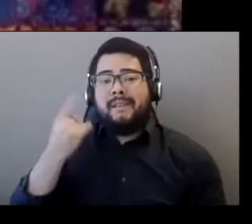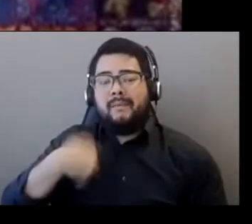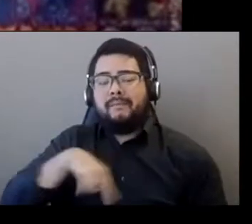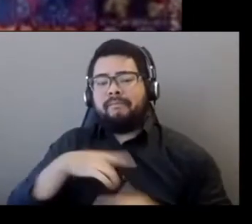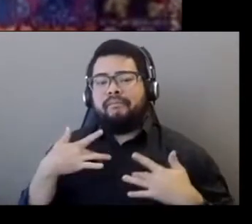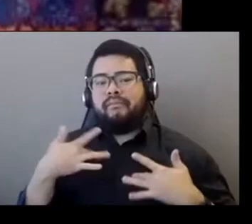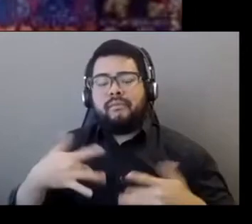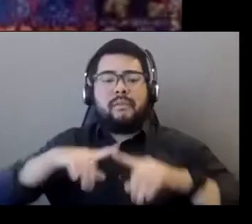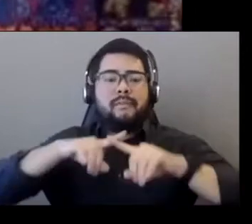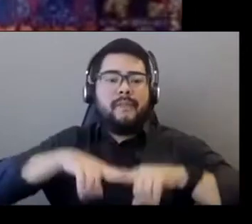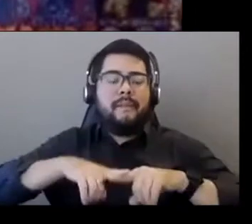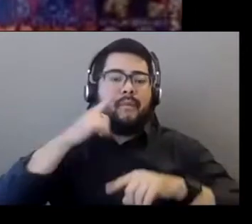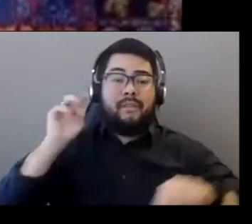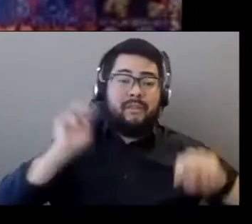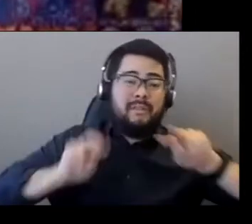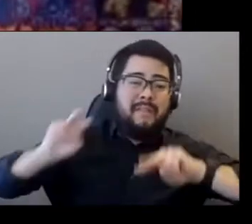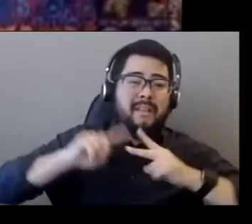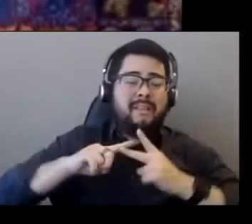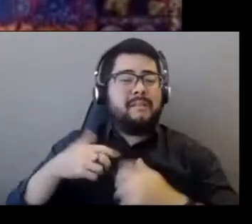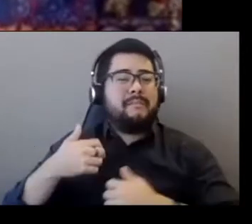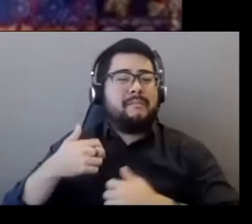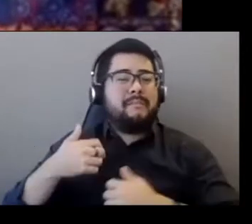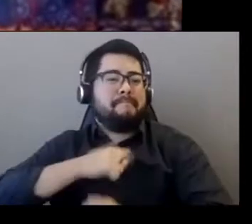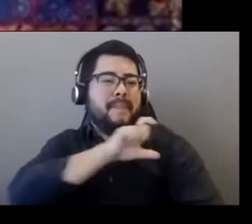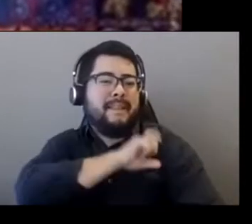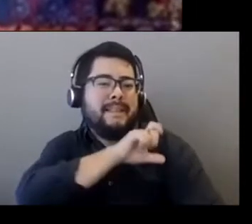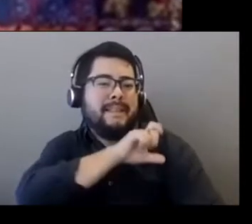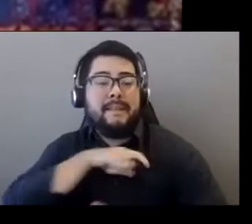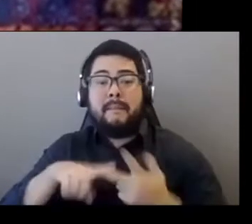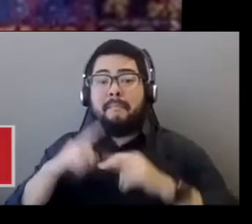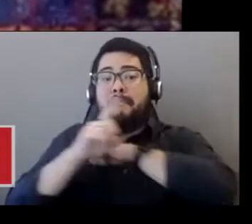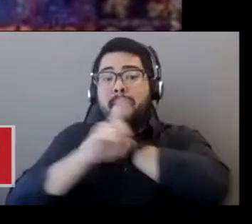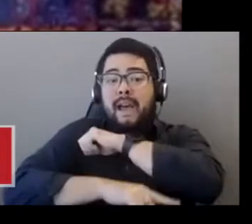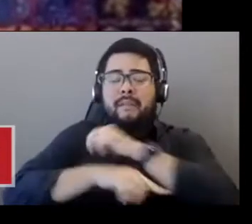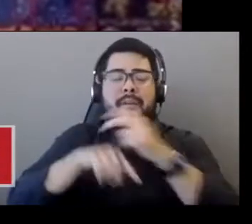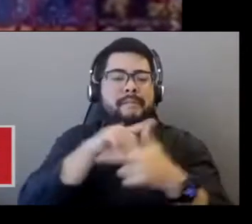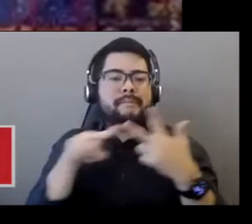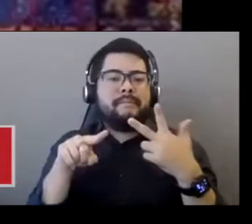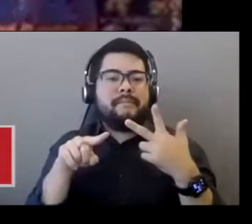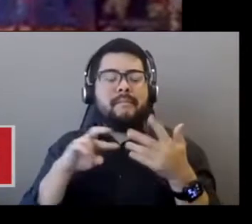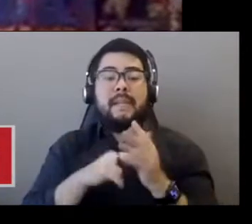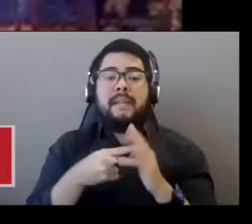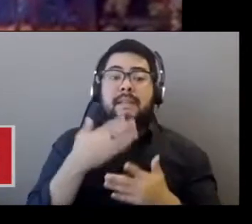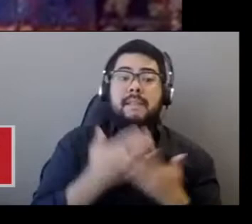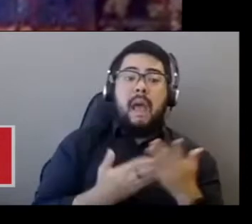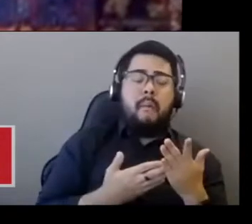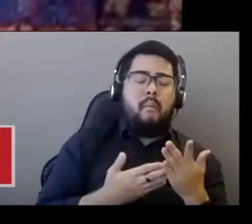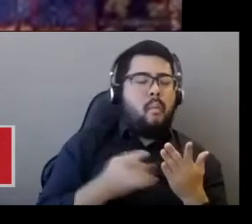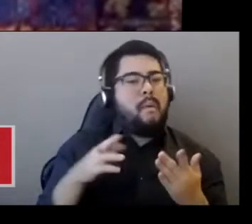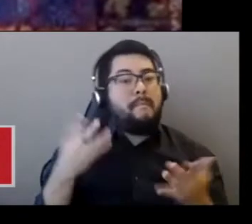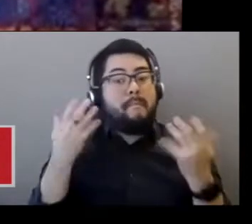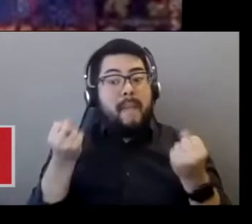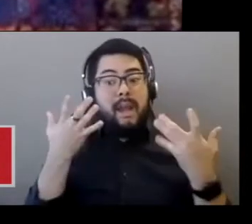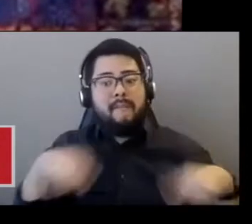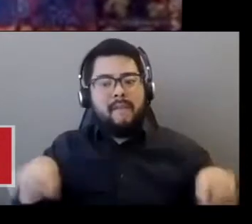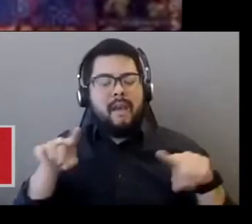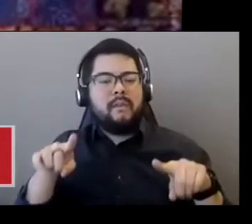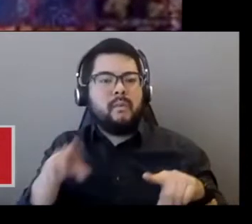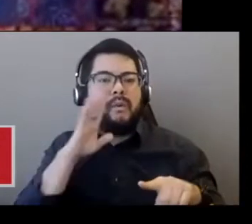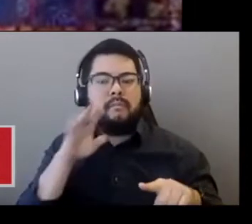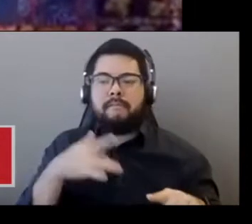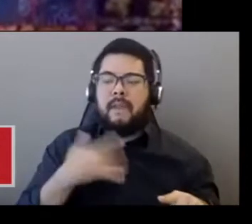logics of surveillance, policing, and punishment, some, or perhaps many of us, agree that the institution must be